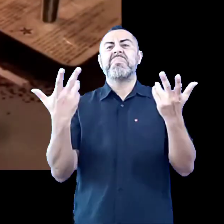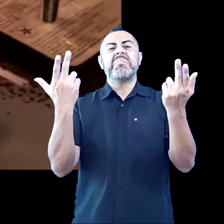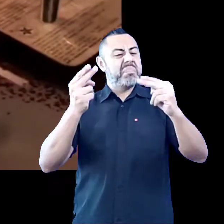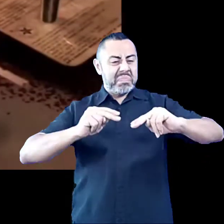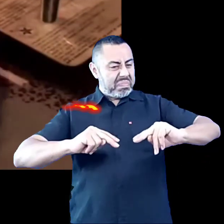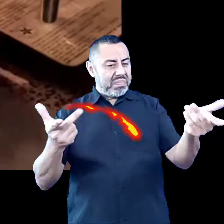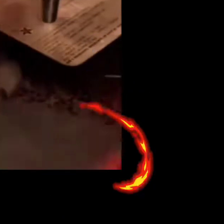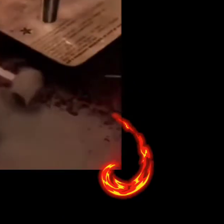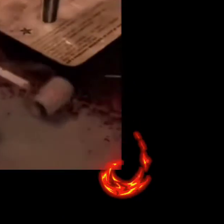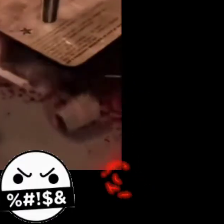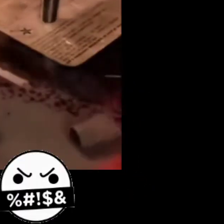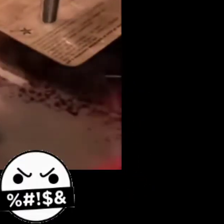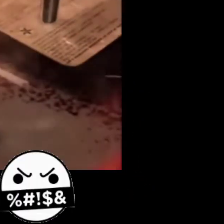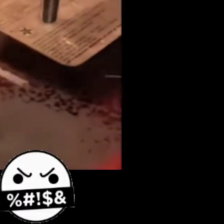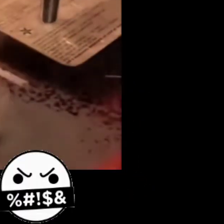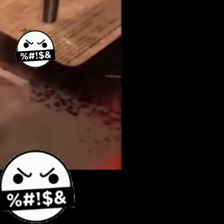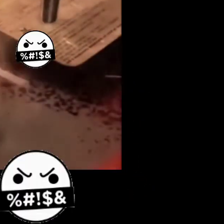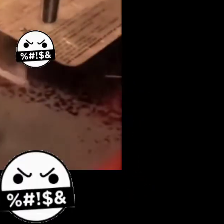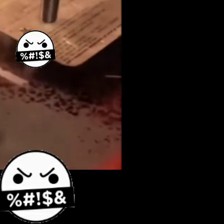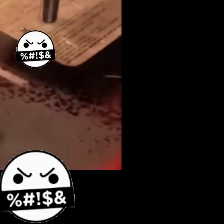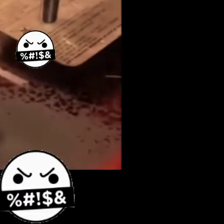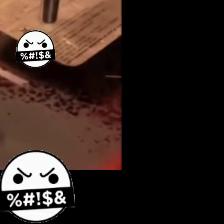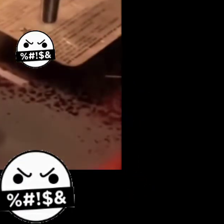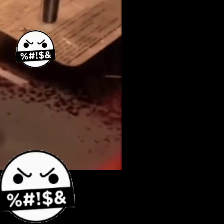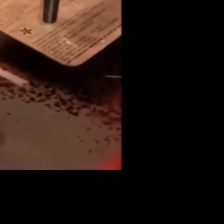Nope, it doesn't work at all.